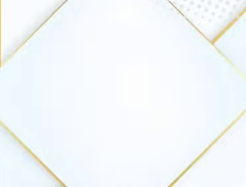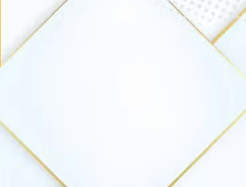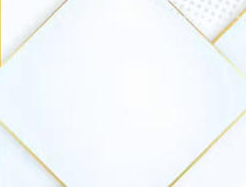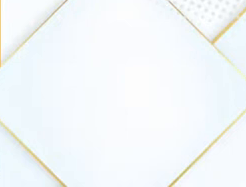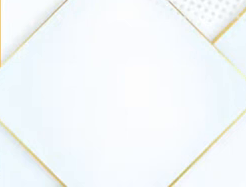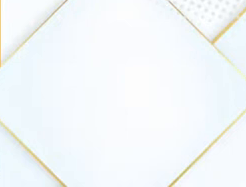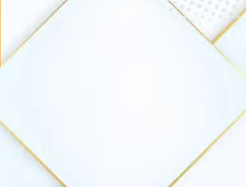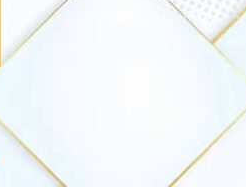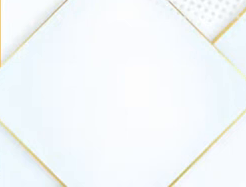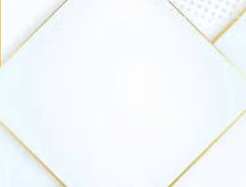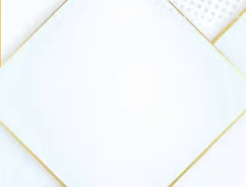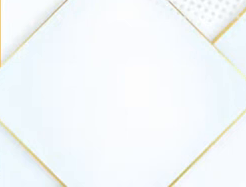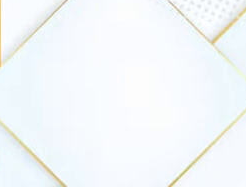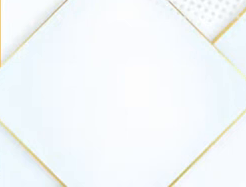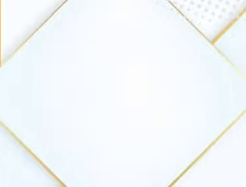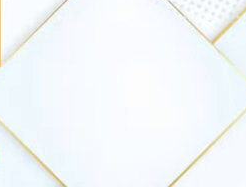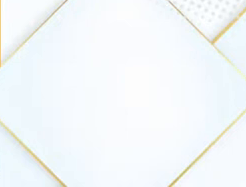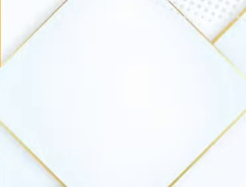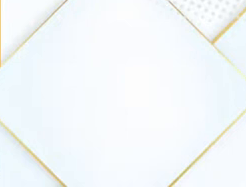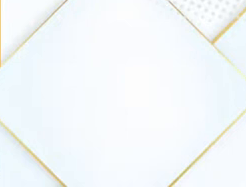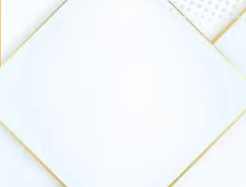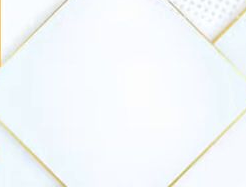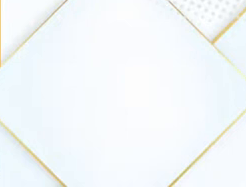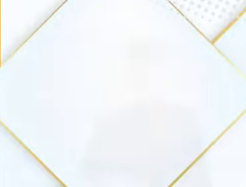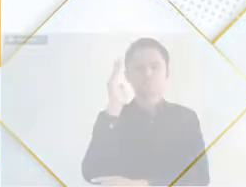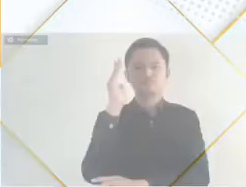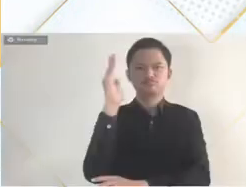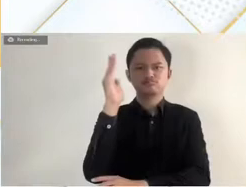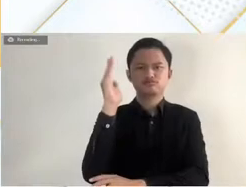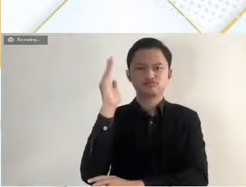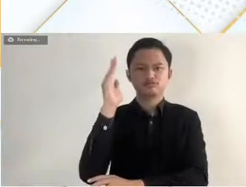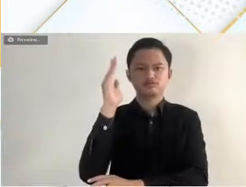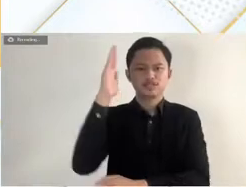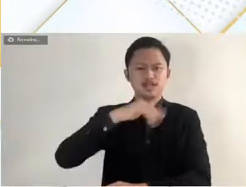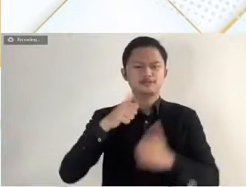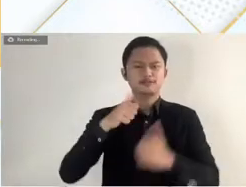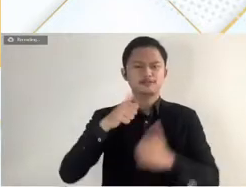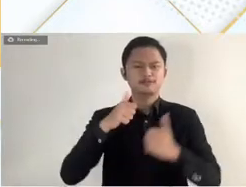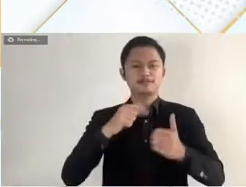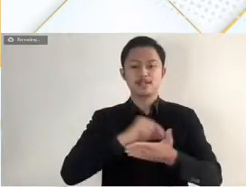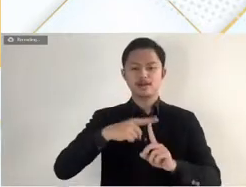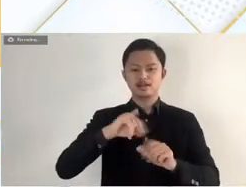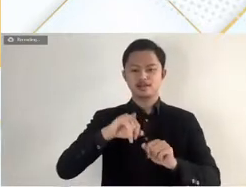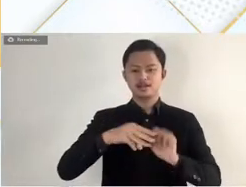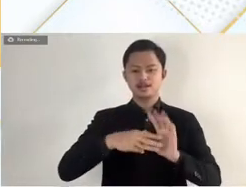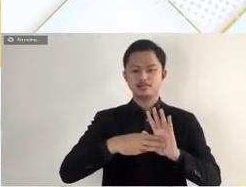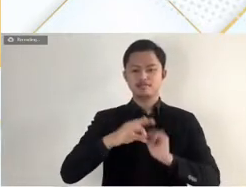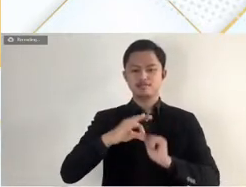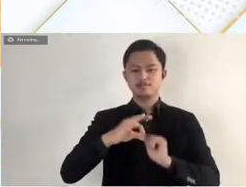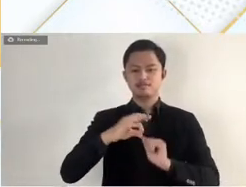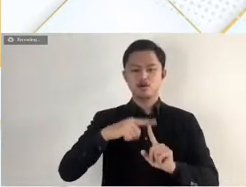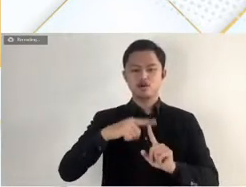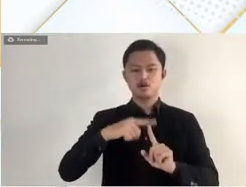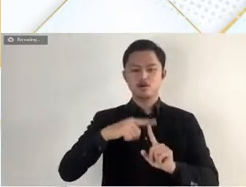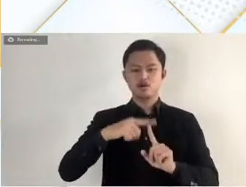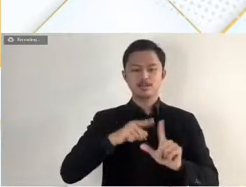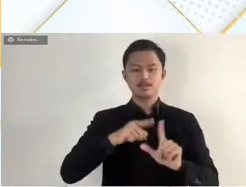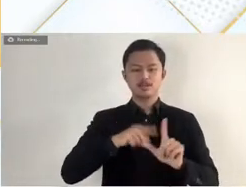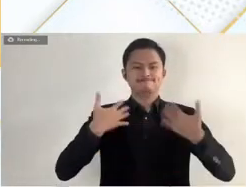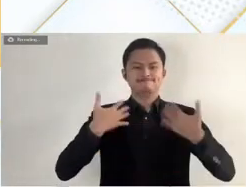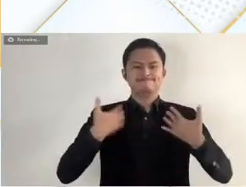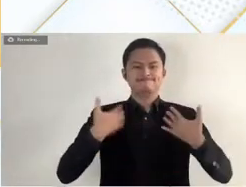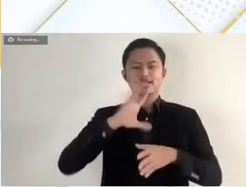Indonesia, and also to all our speakers in the panel today. I'm Timothy Marbun, and it's a pleasure for me to join you from Jakarta